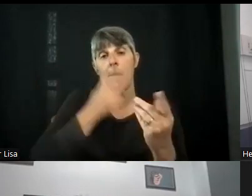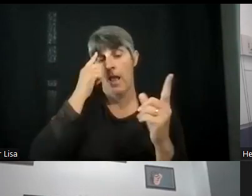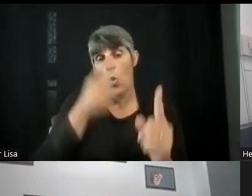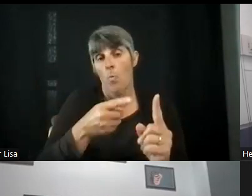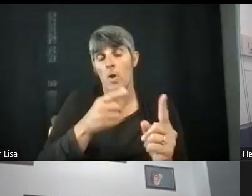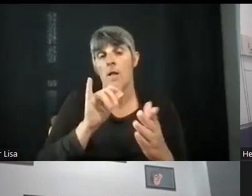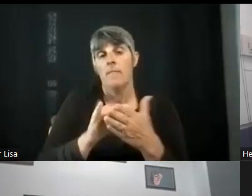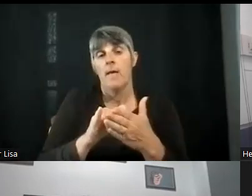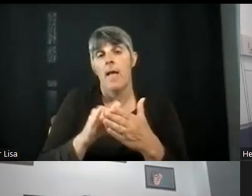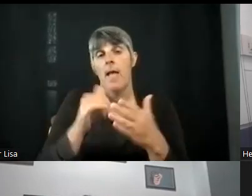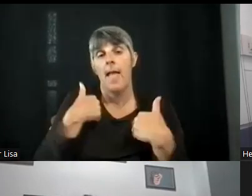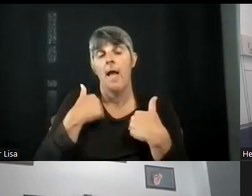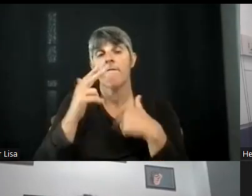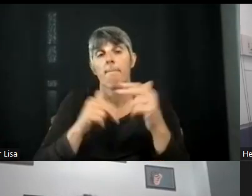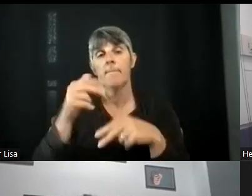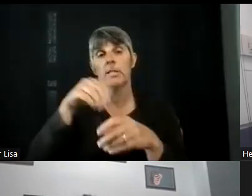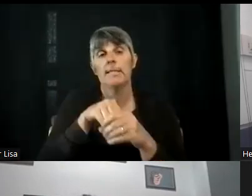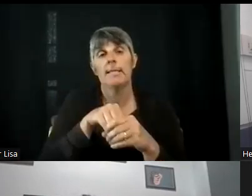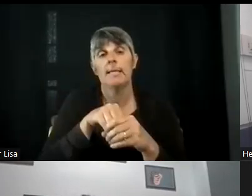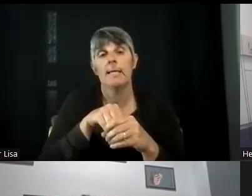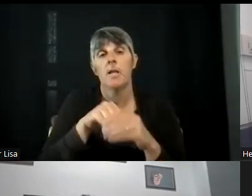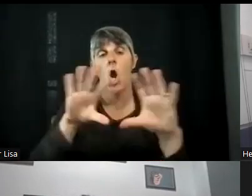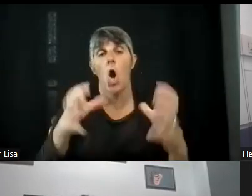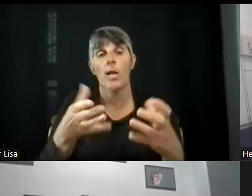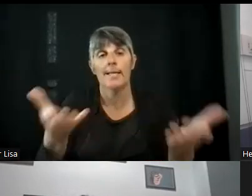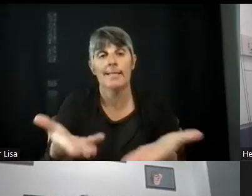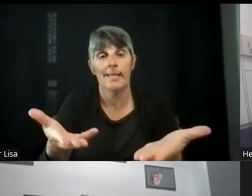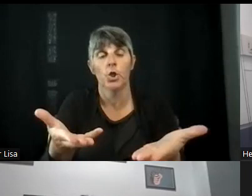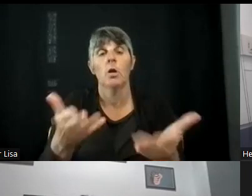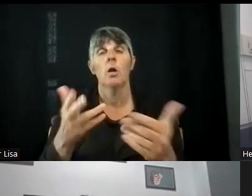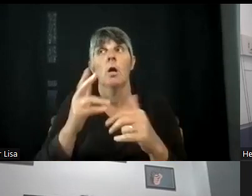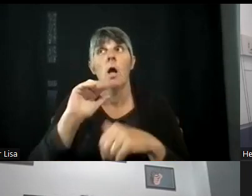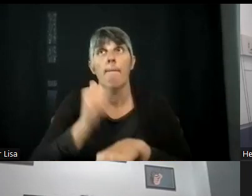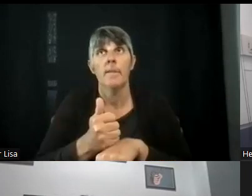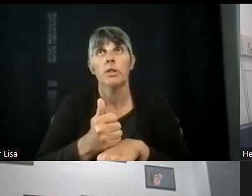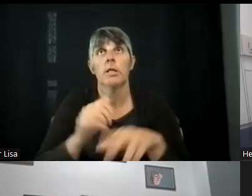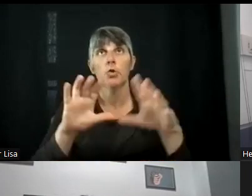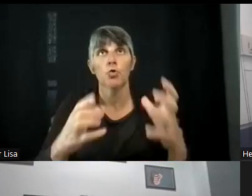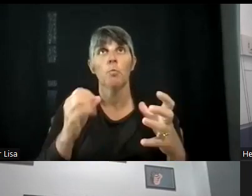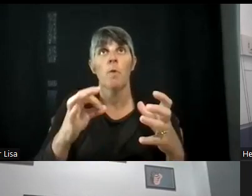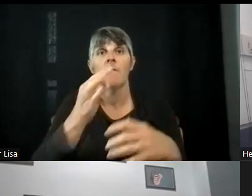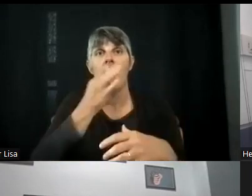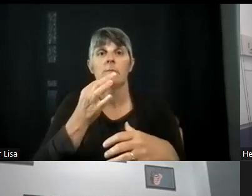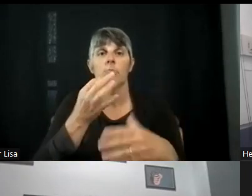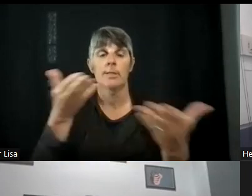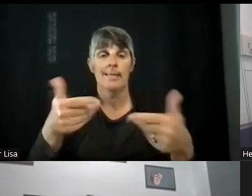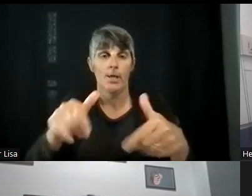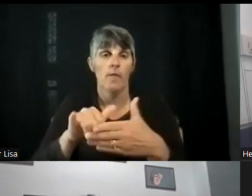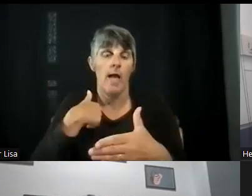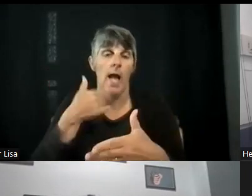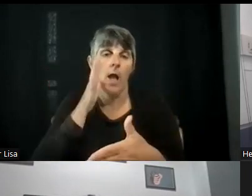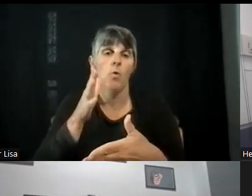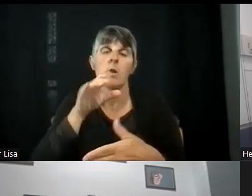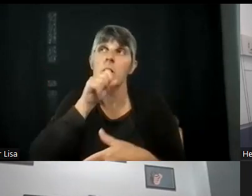we kind of have a built-in audience here, or a built-in group of experts here that I might love